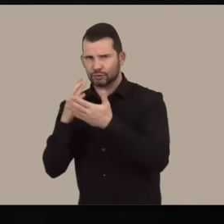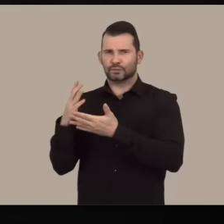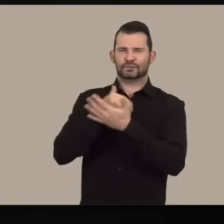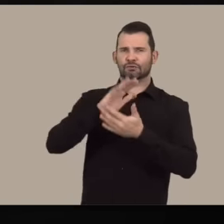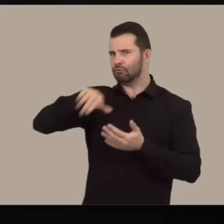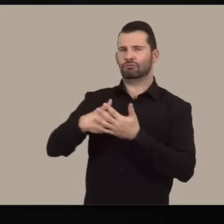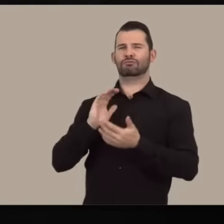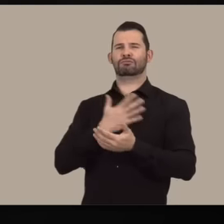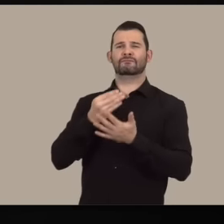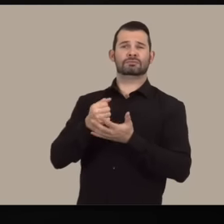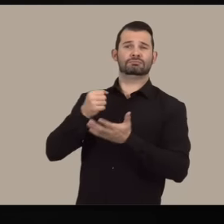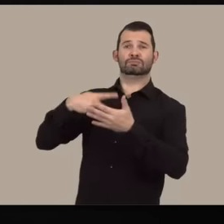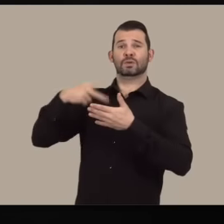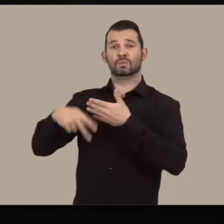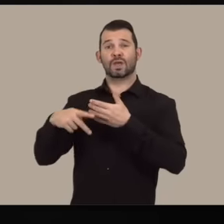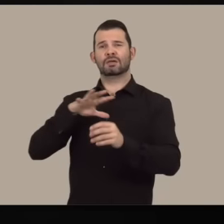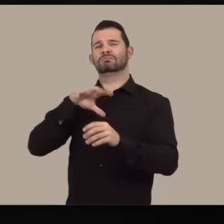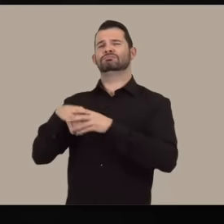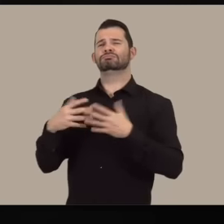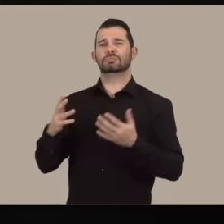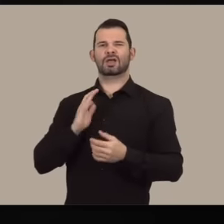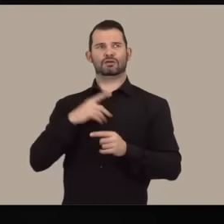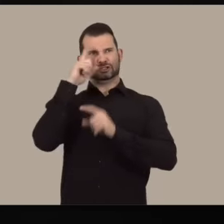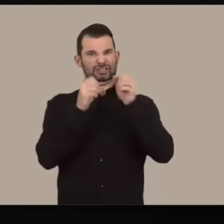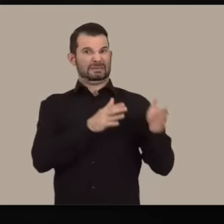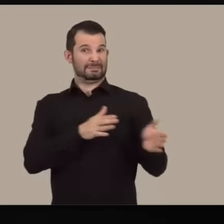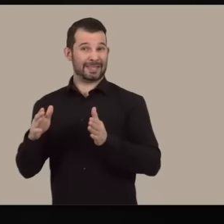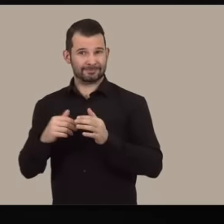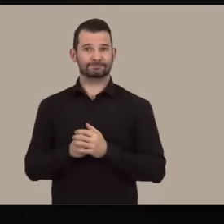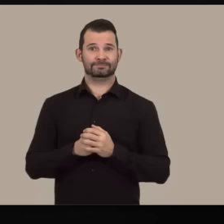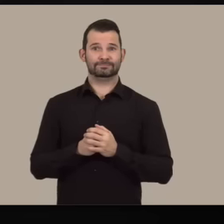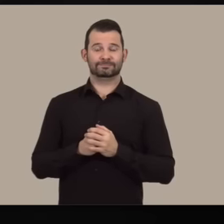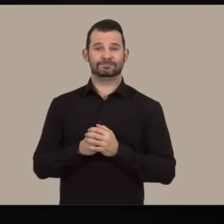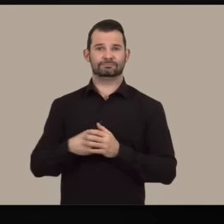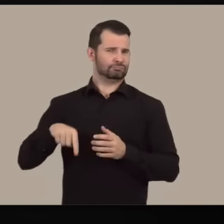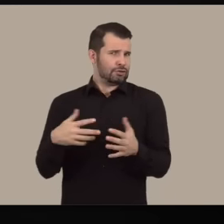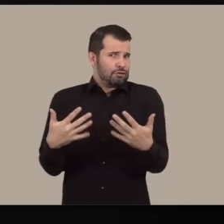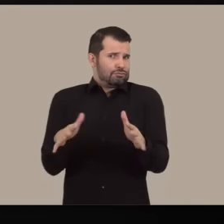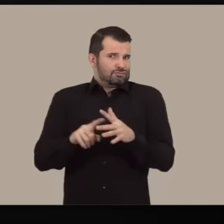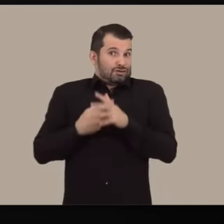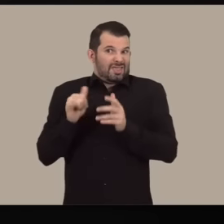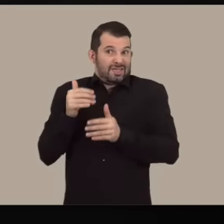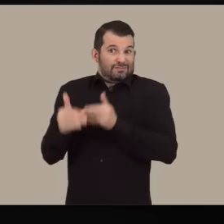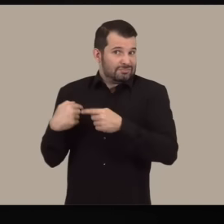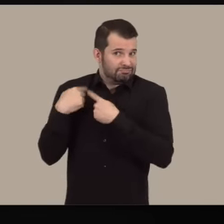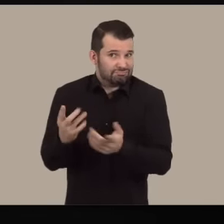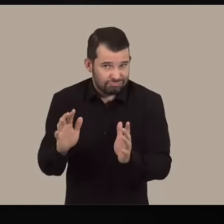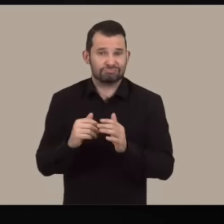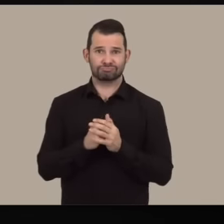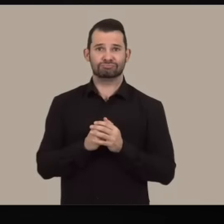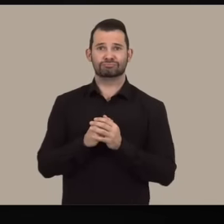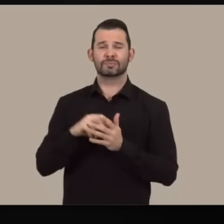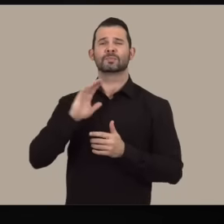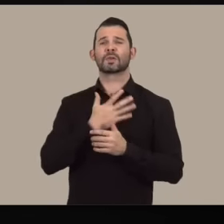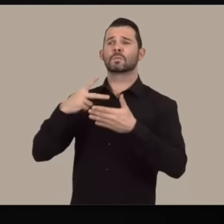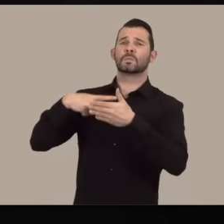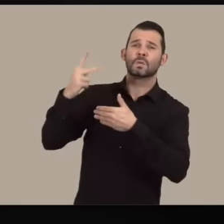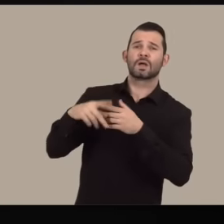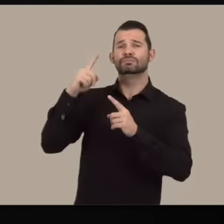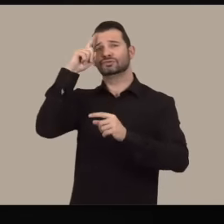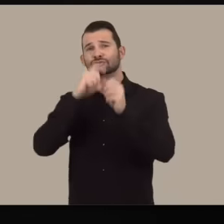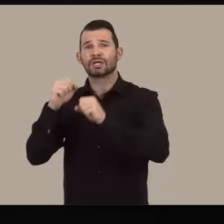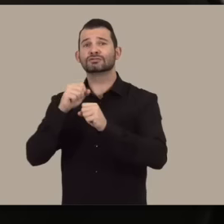Telefing is undergoing a strategic review for all our funding programs as part of our strategic plan. We have already started